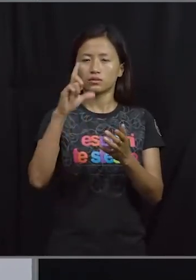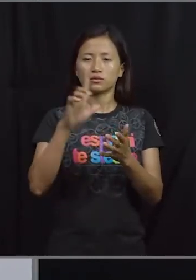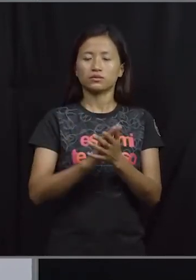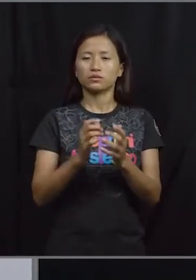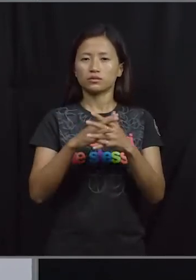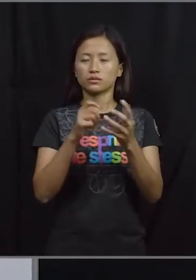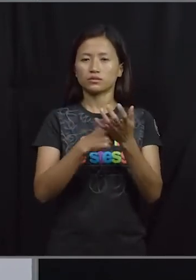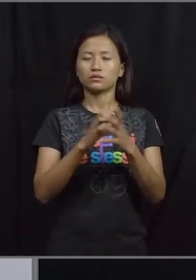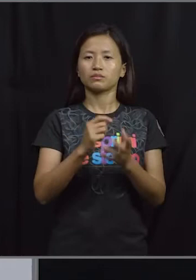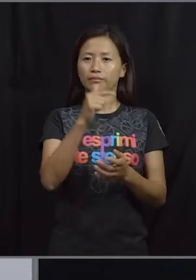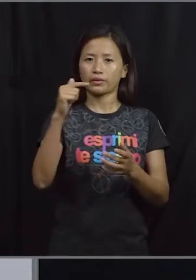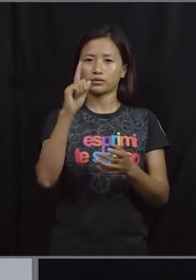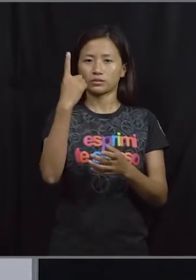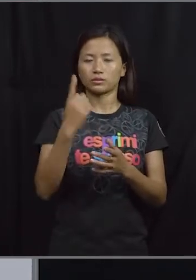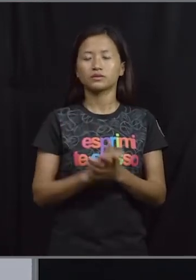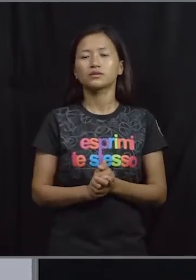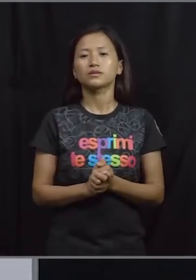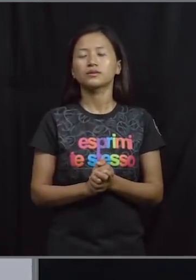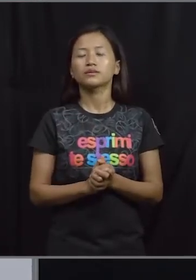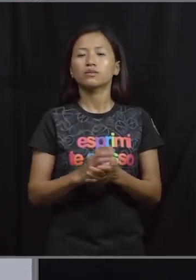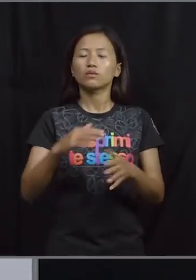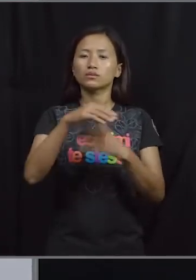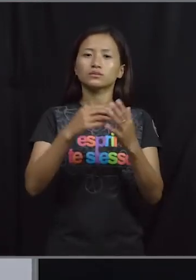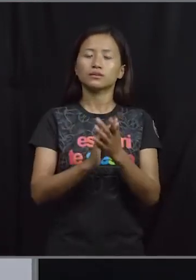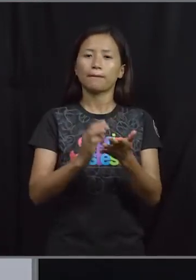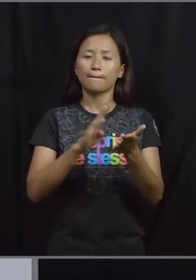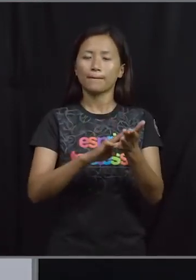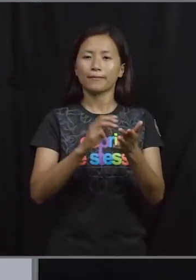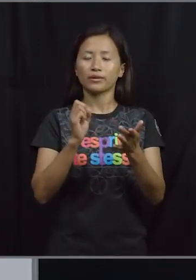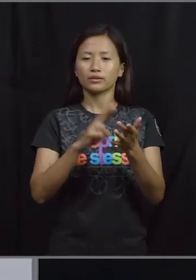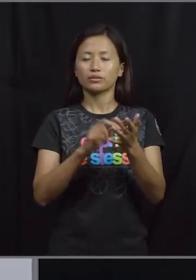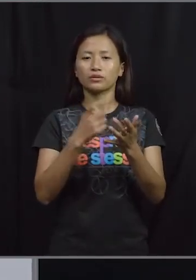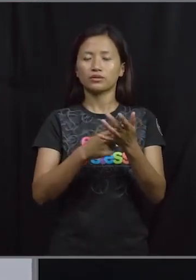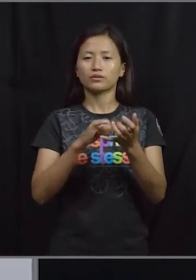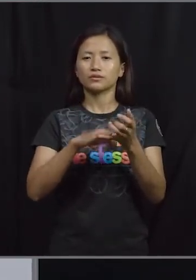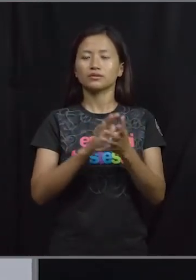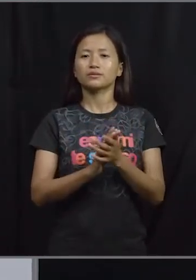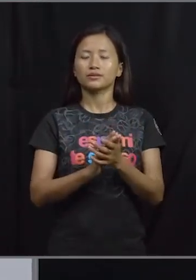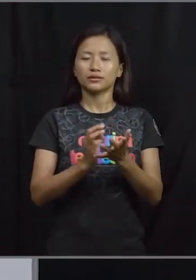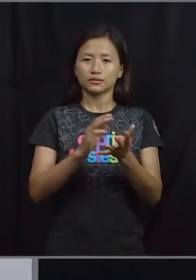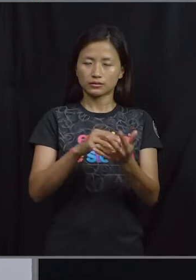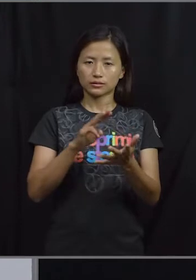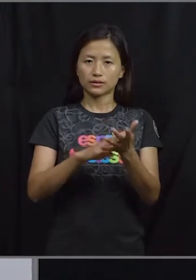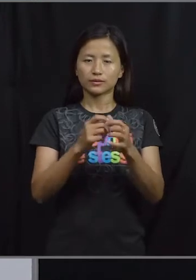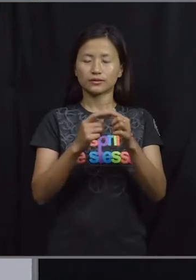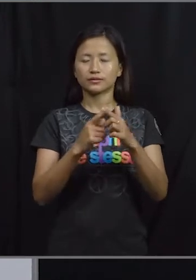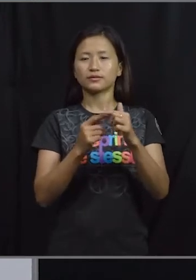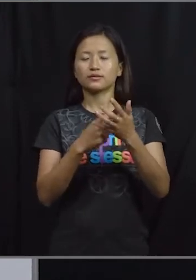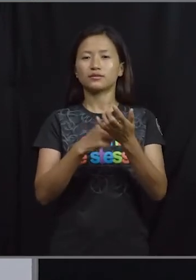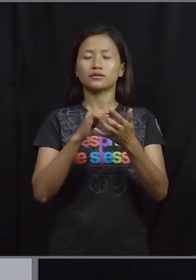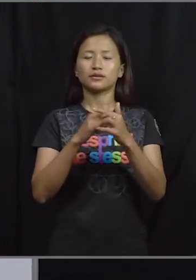get -1. These are the minors of the elements present in this matrix A.